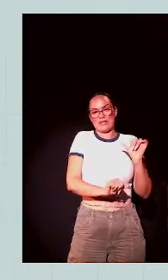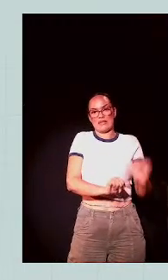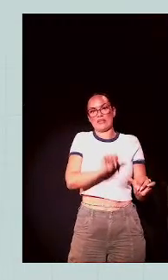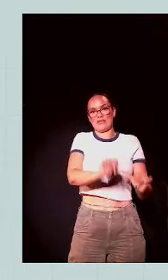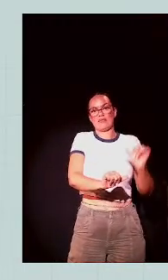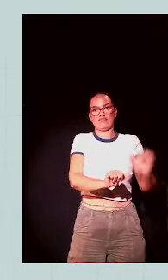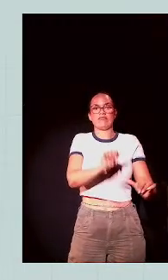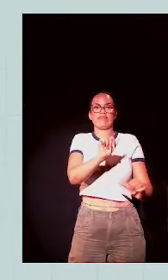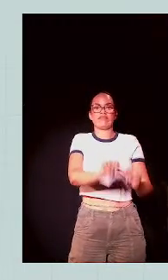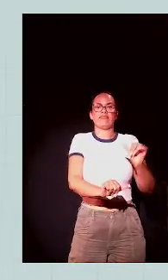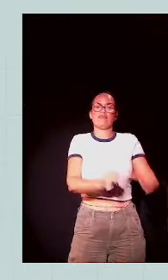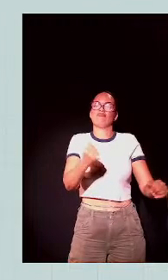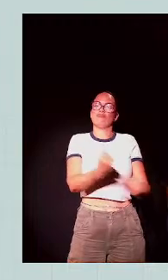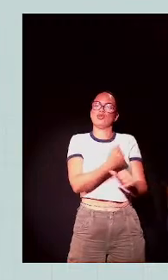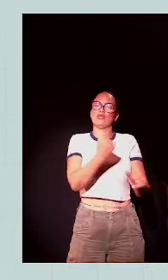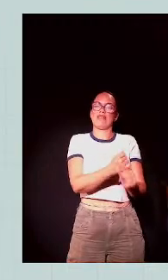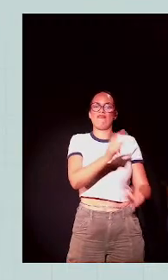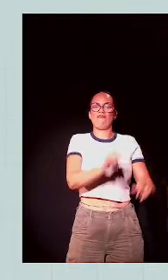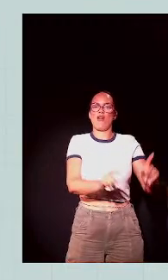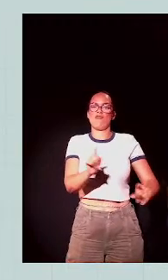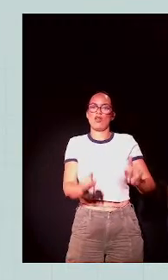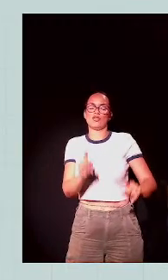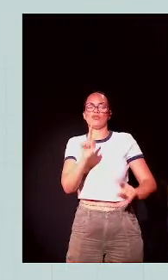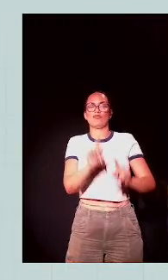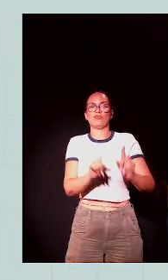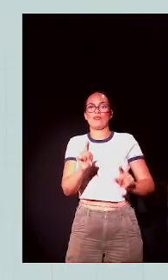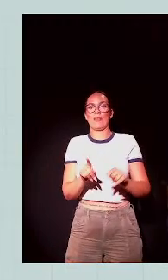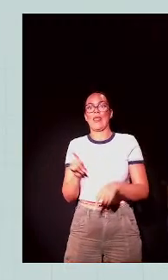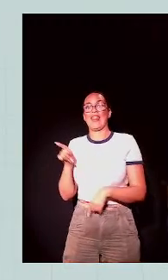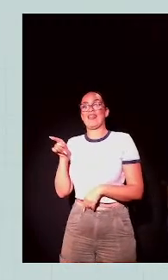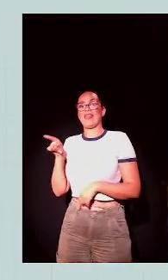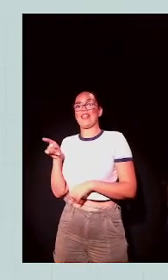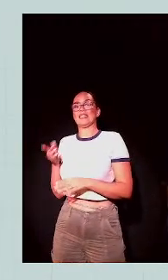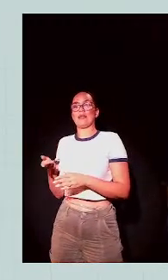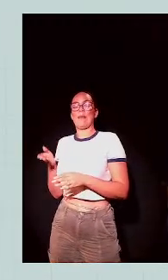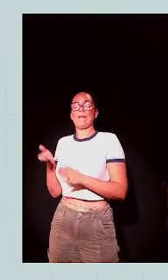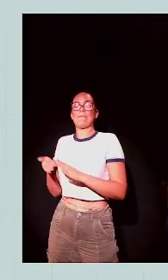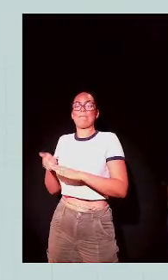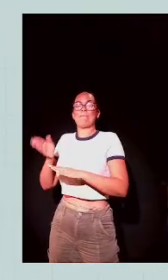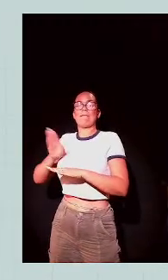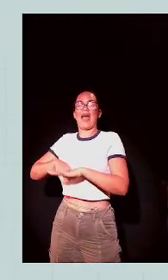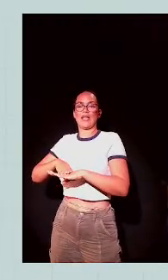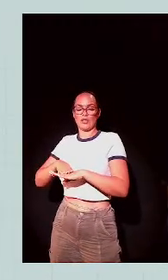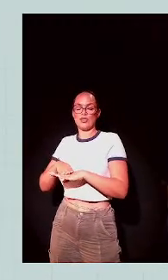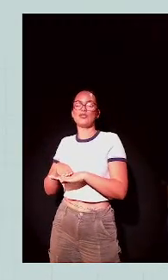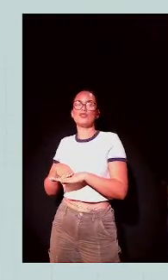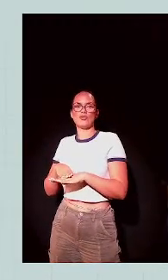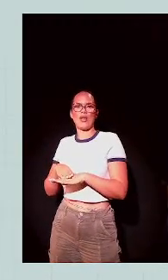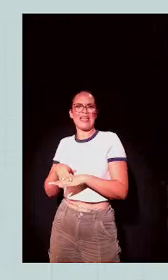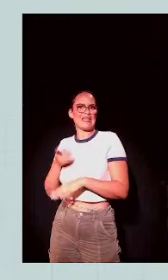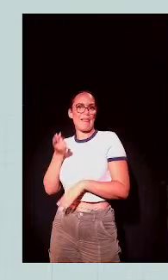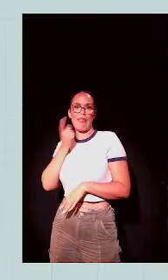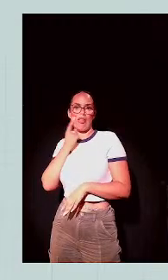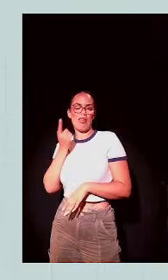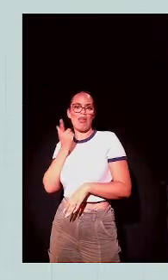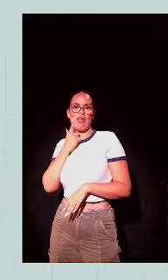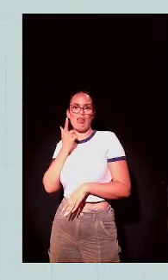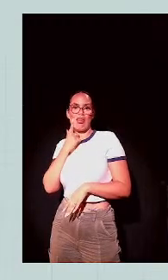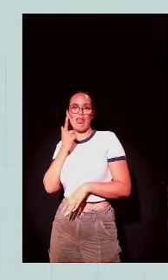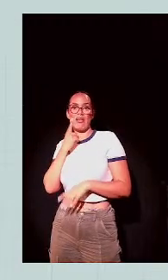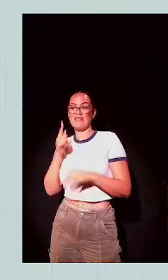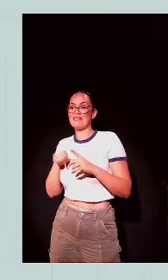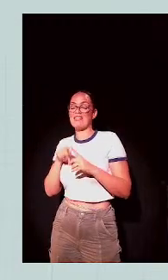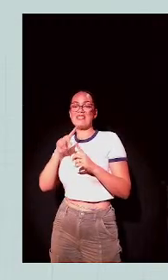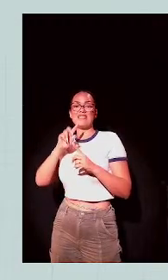variations. So this patch by Under the Big Tree is quite a nice example of that. Starts very, very simply, just cycling